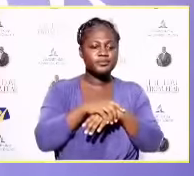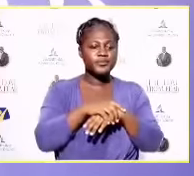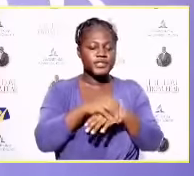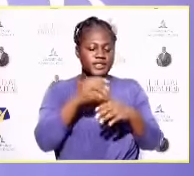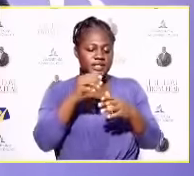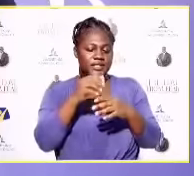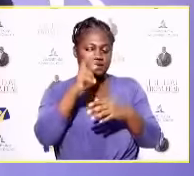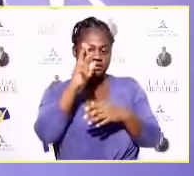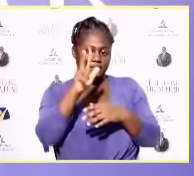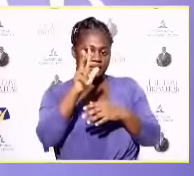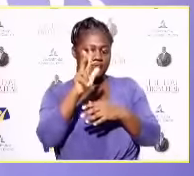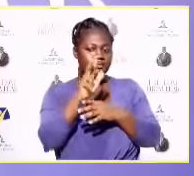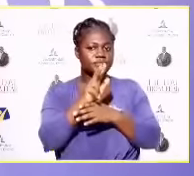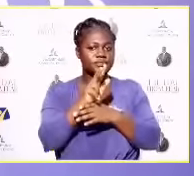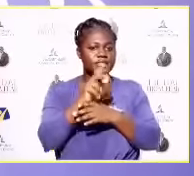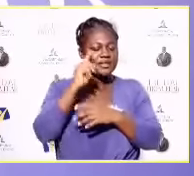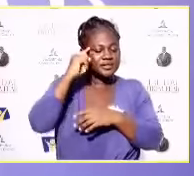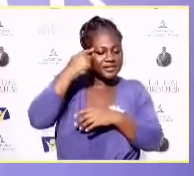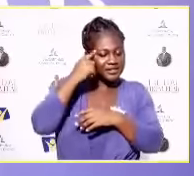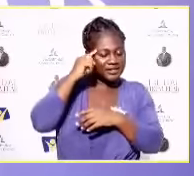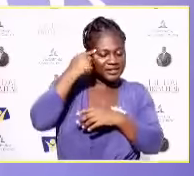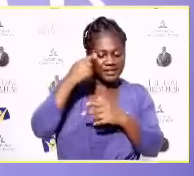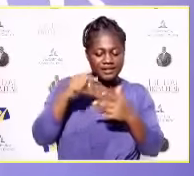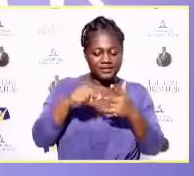3. Think.